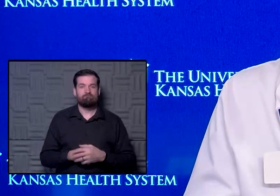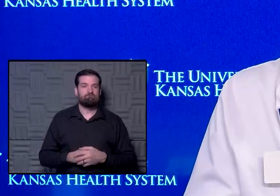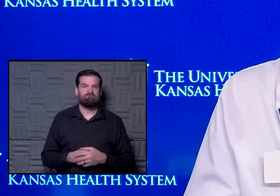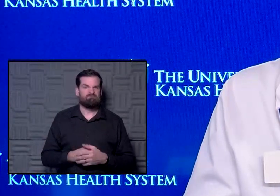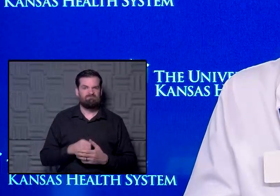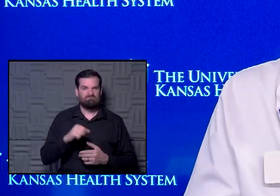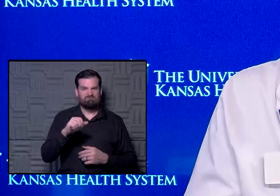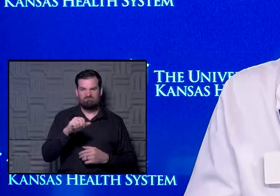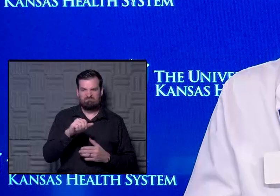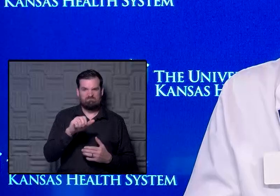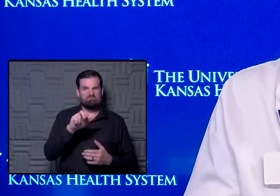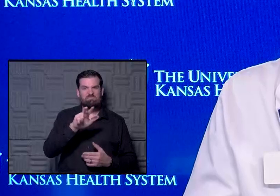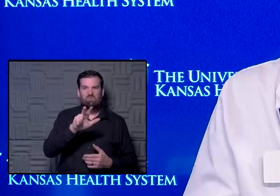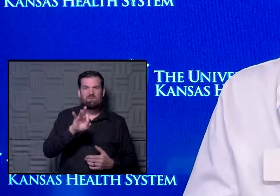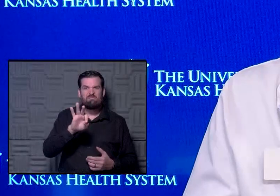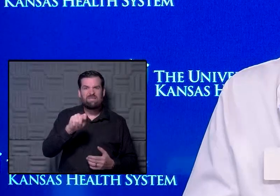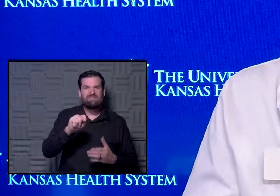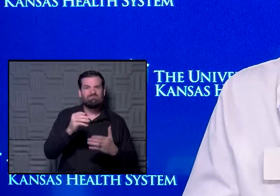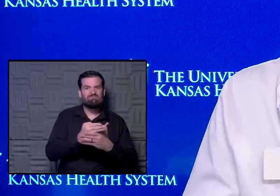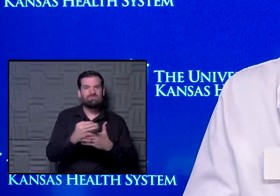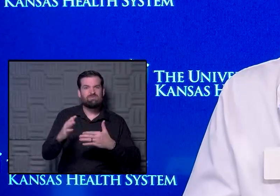3 feet between tables.